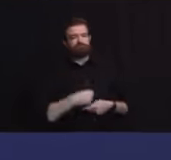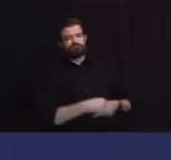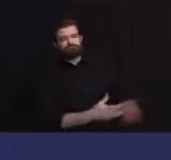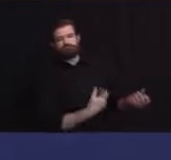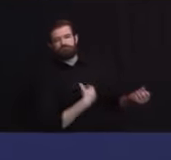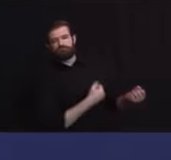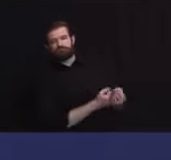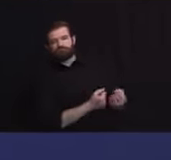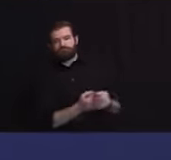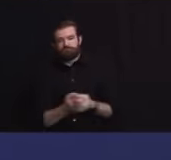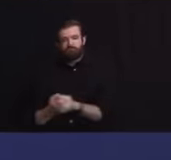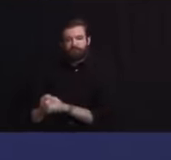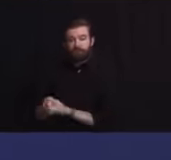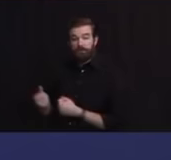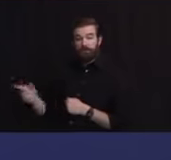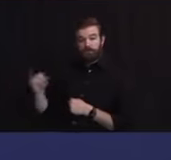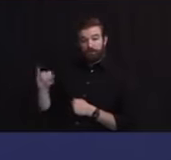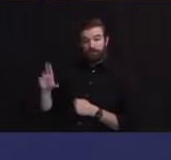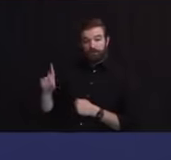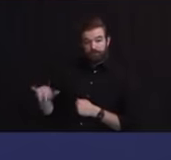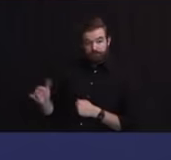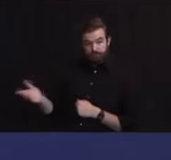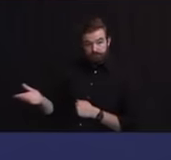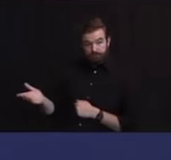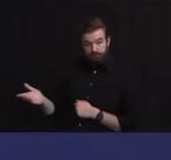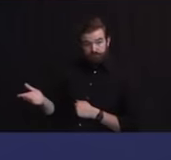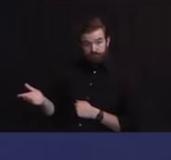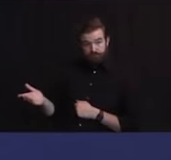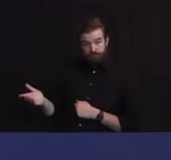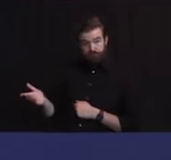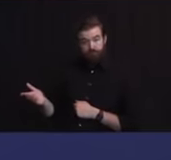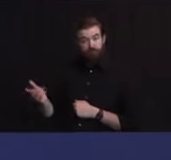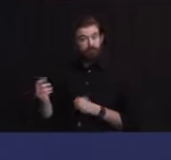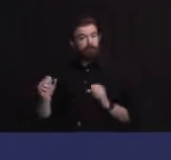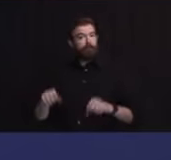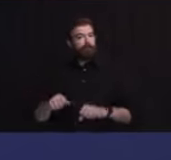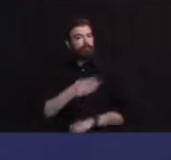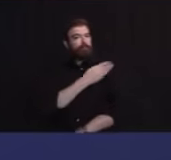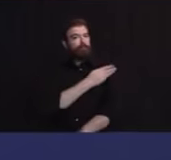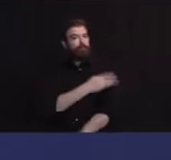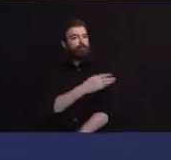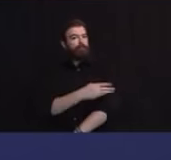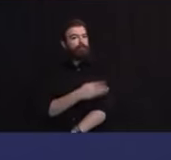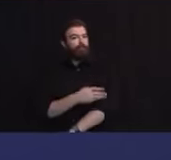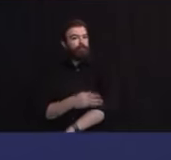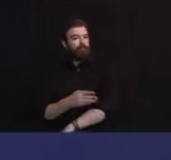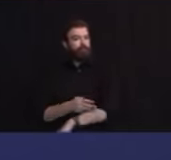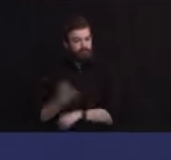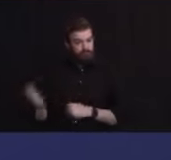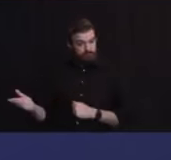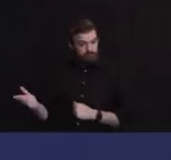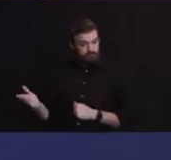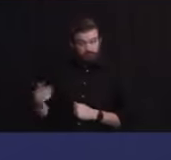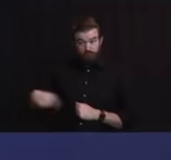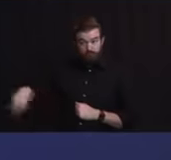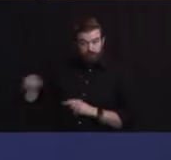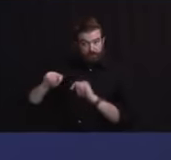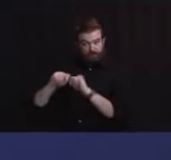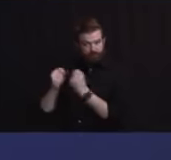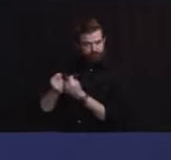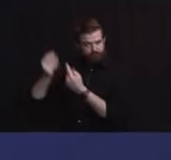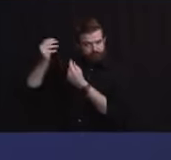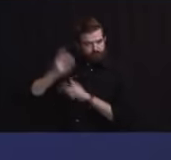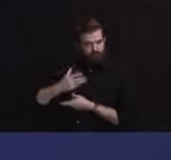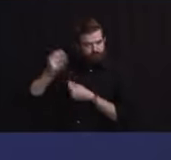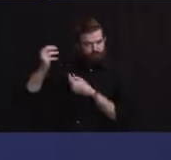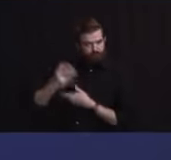Judy, you could talk about backslide, and the fact of the matter is our teams speak all the time. We're not going to give you any inside pull. We speak. We don't make these steps. We